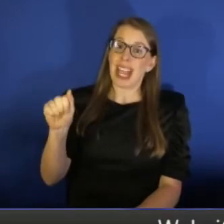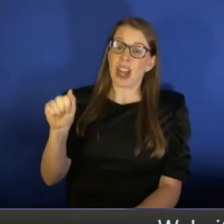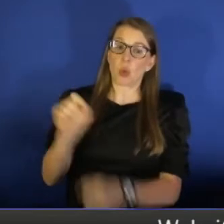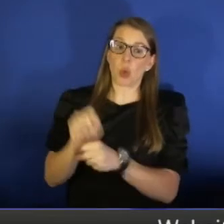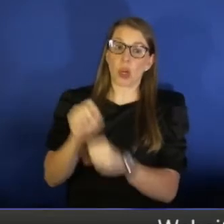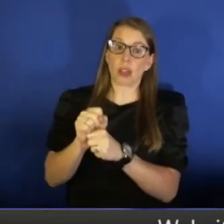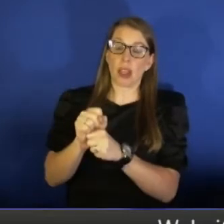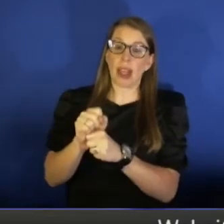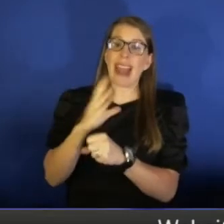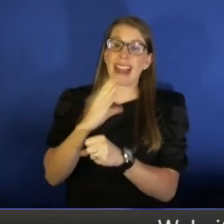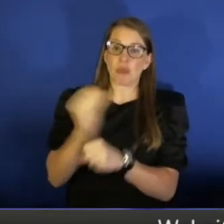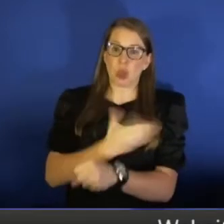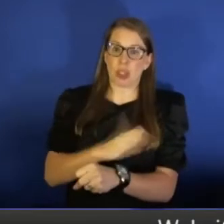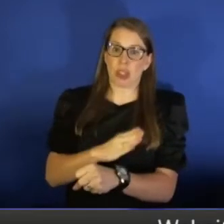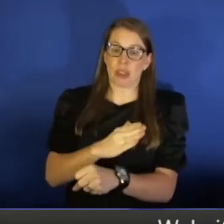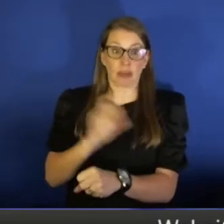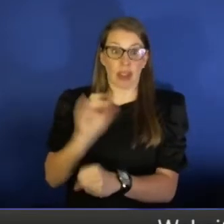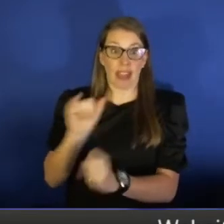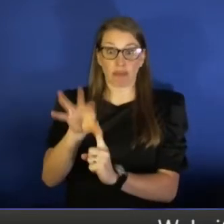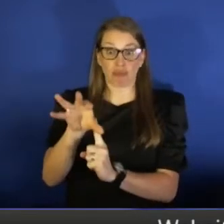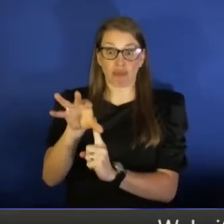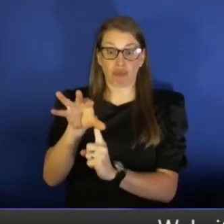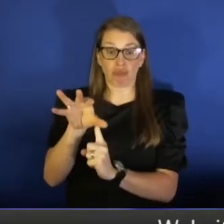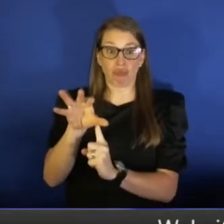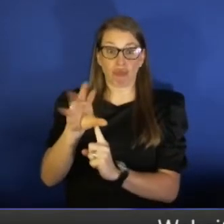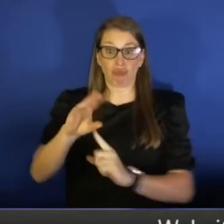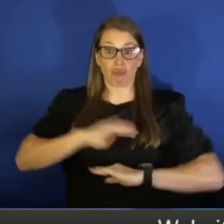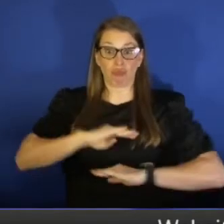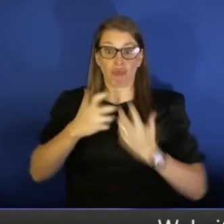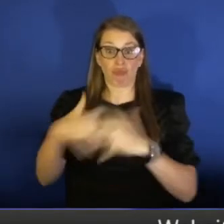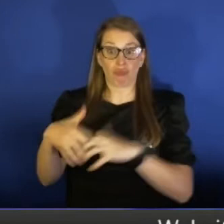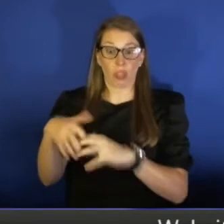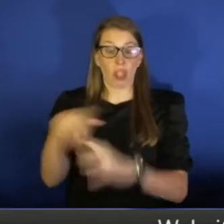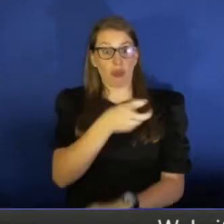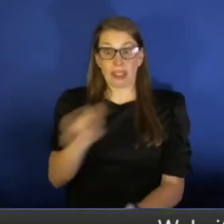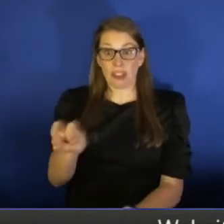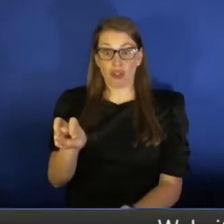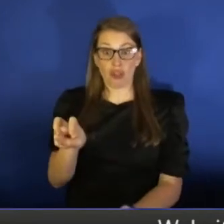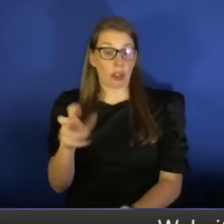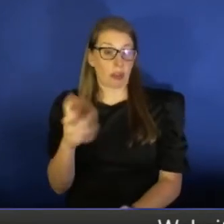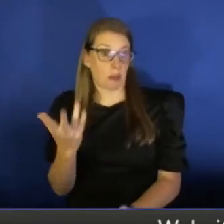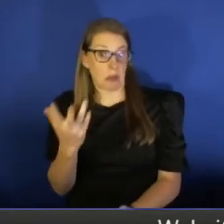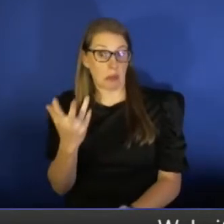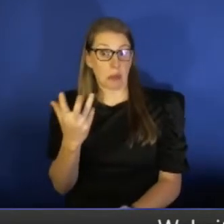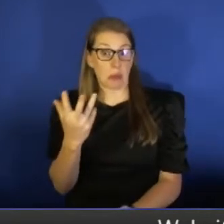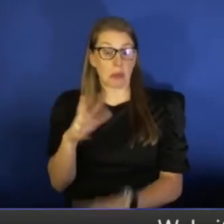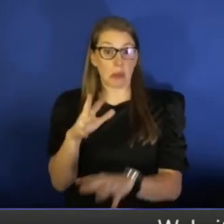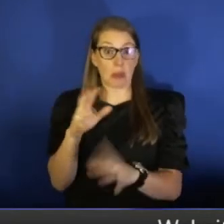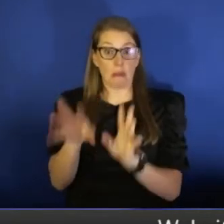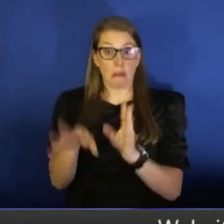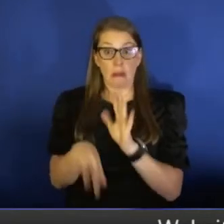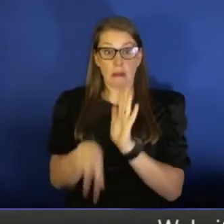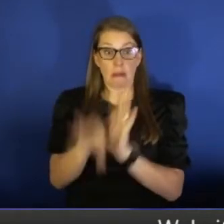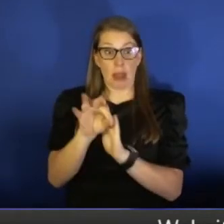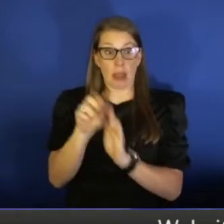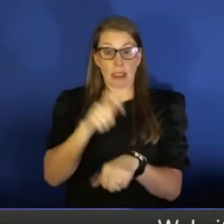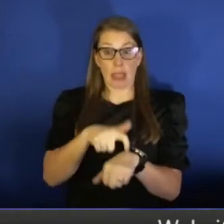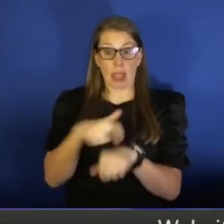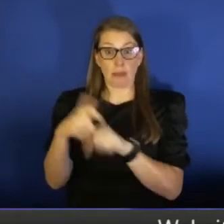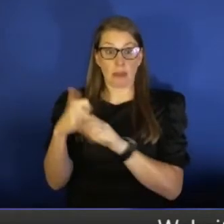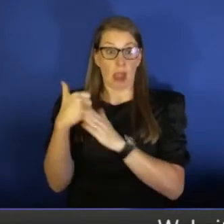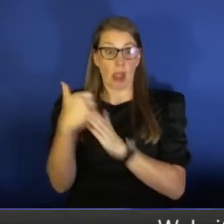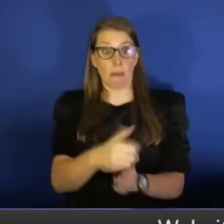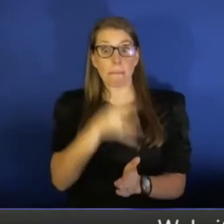music to sort of make ends meet, right? So what has that transition like? So you find time, though, to lend lend yourself to Mom's organization, but focus